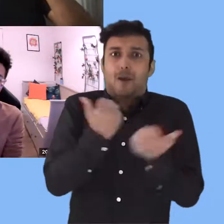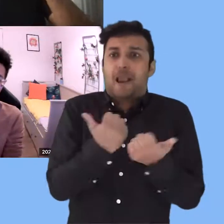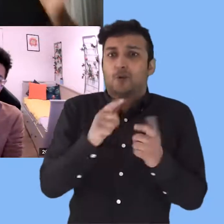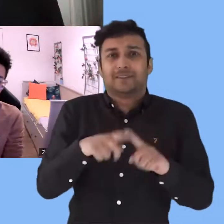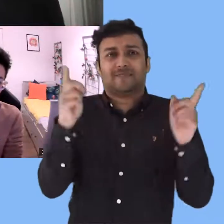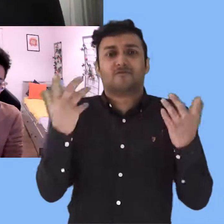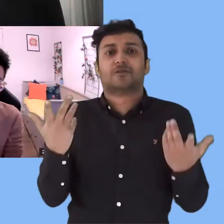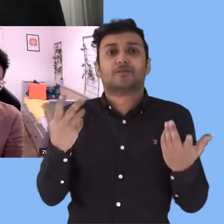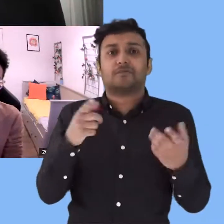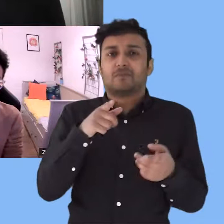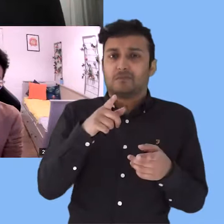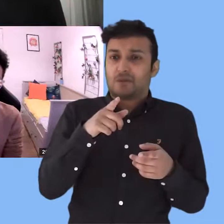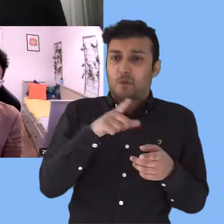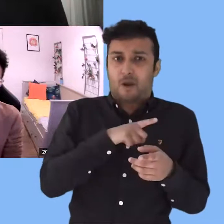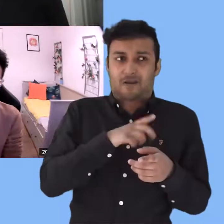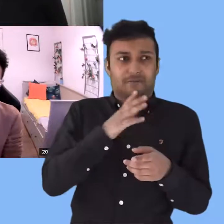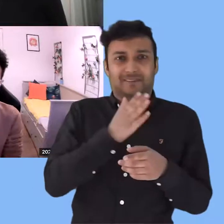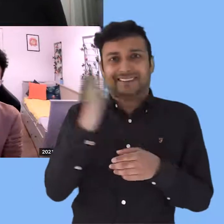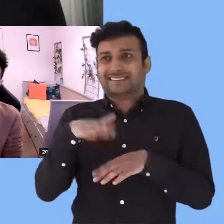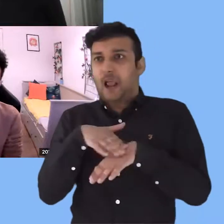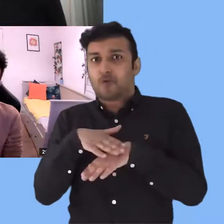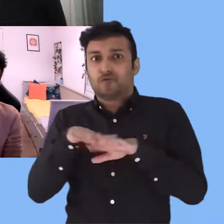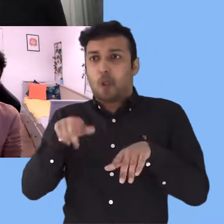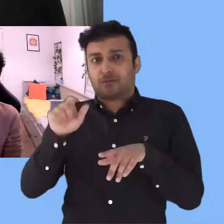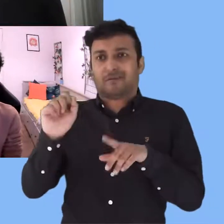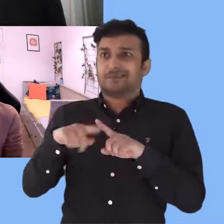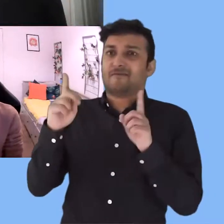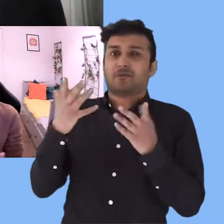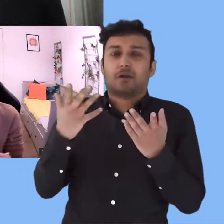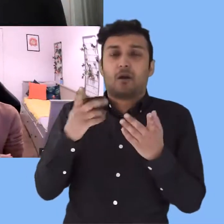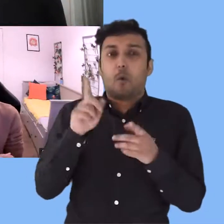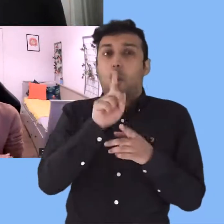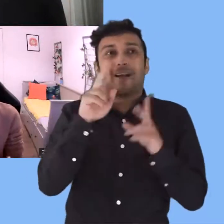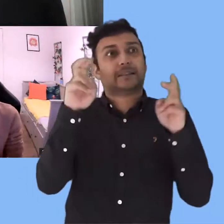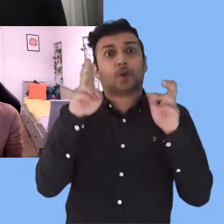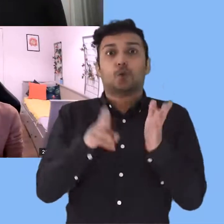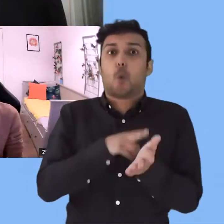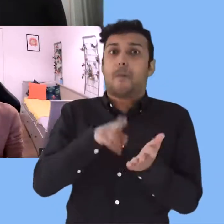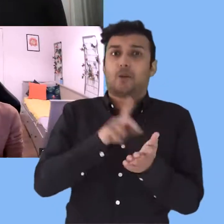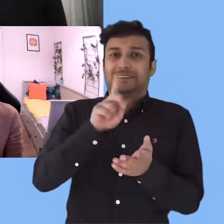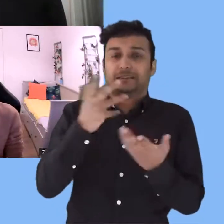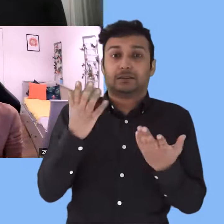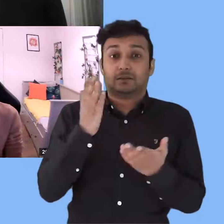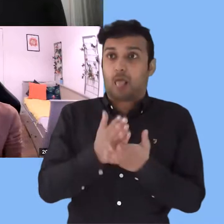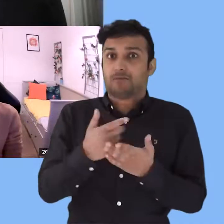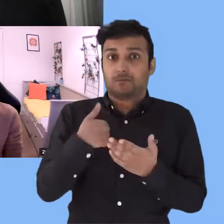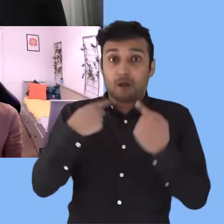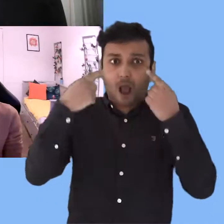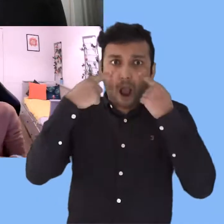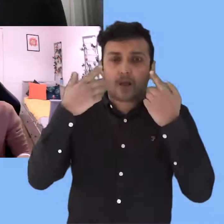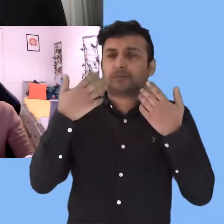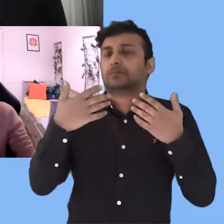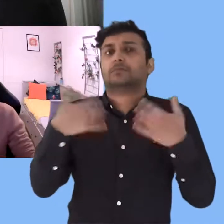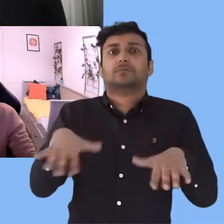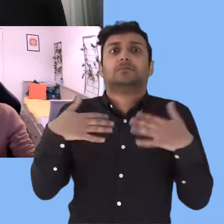norm? You know, our eyes are a revolution. You know, it's so empowering, and I think that's just, yeah. Totally. I mean,